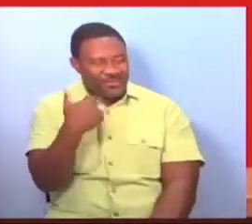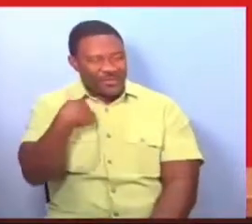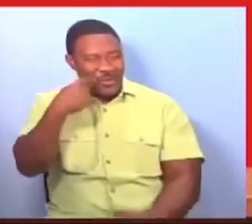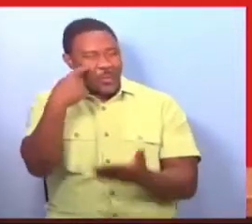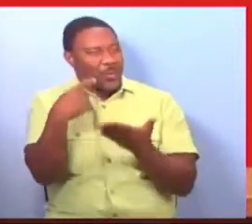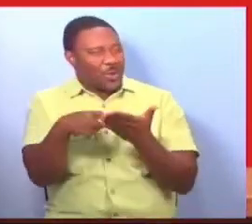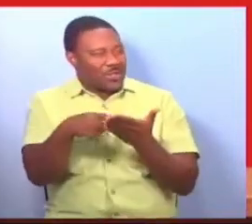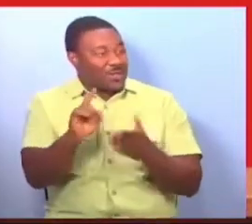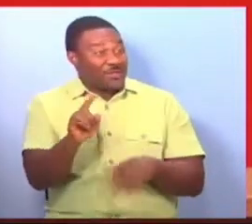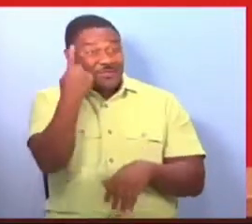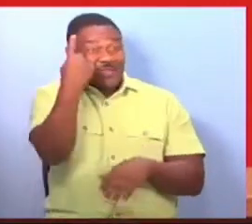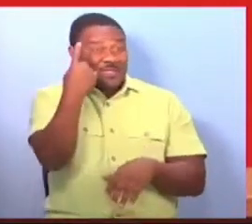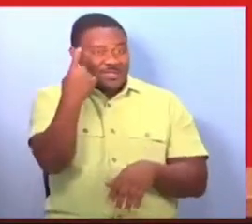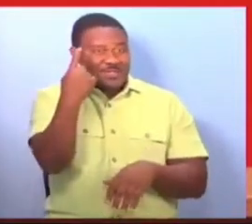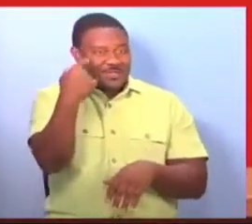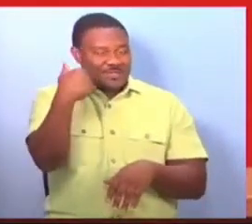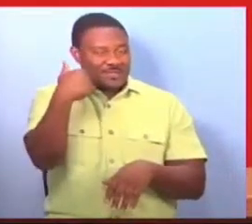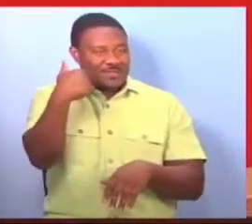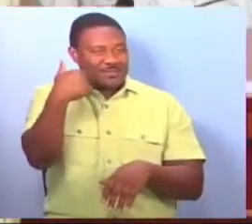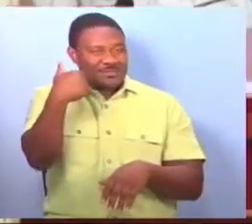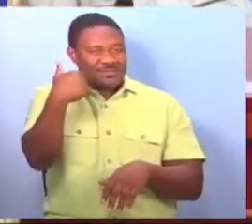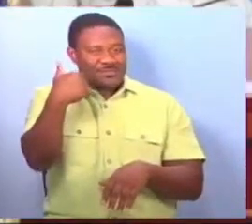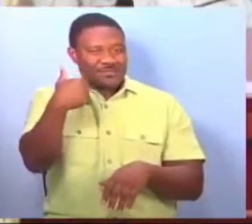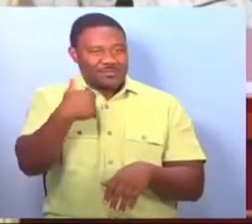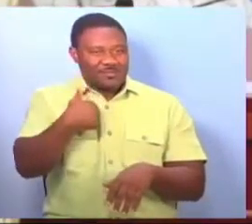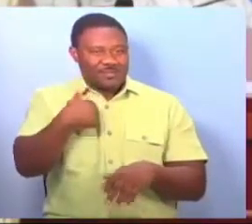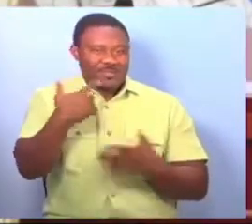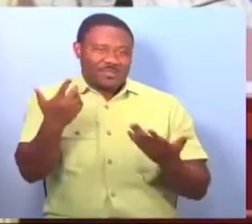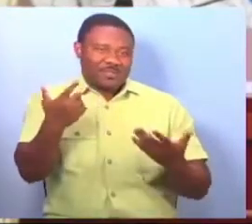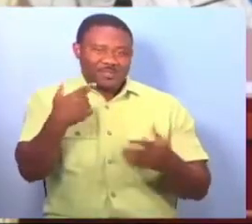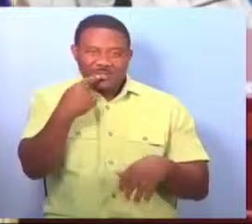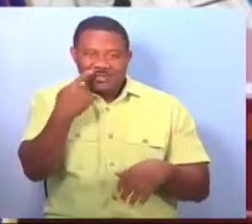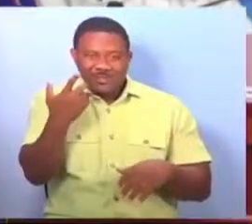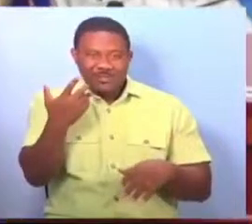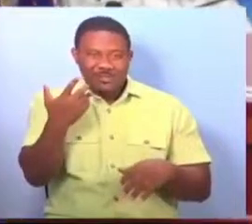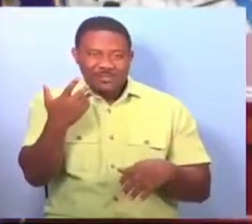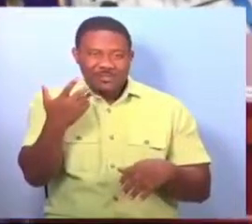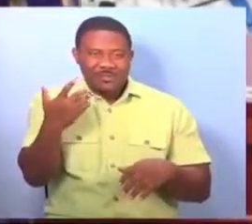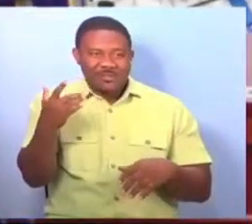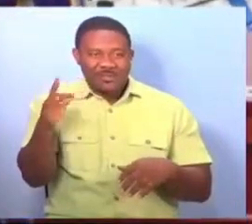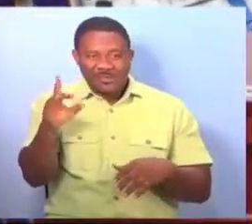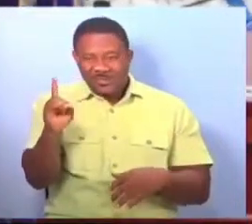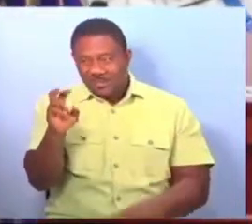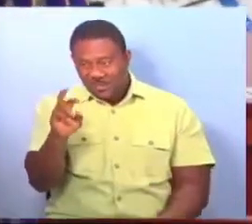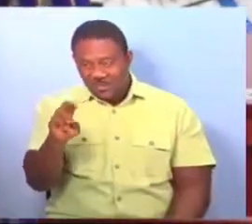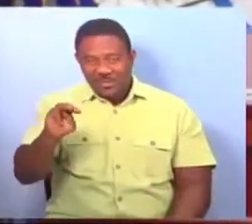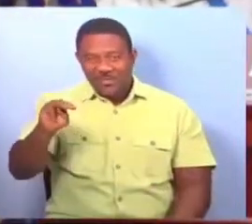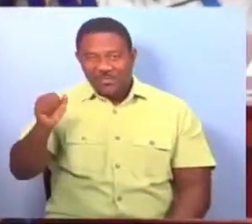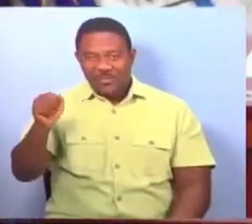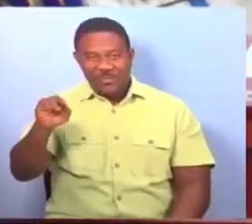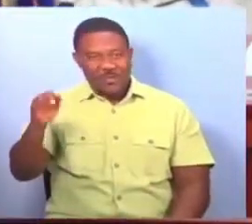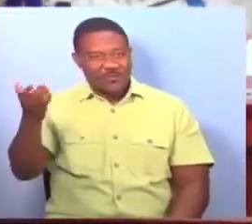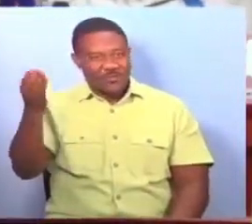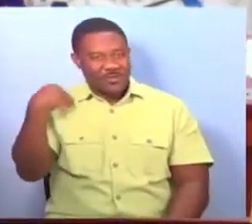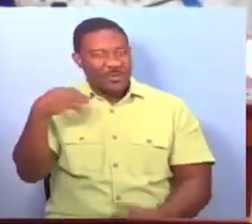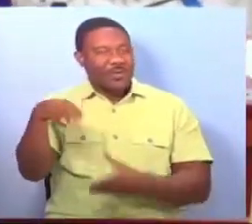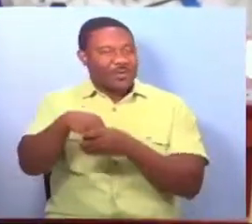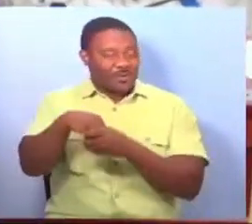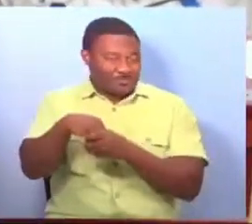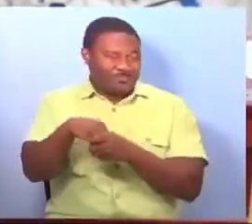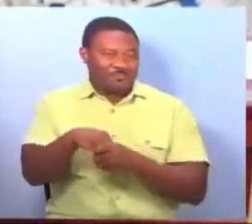I'm the first person to speak from the committee, of which Dr. Mafo worked.